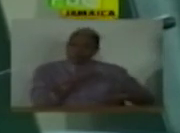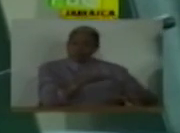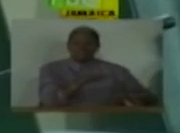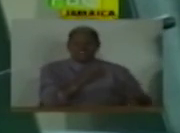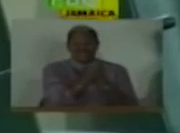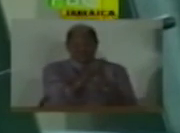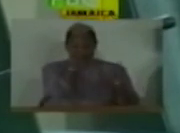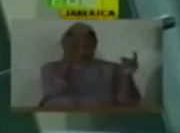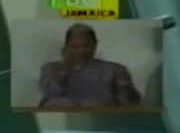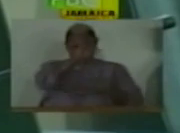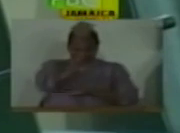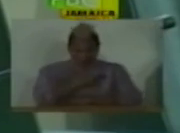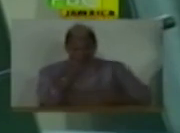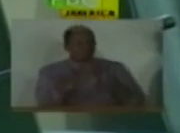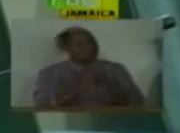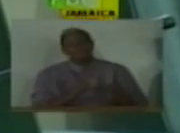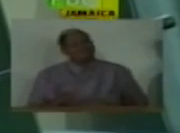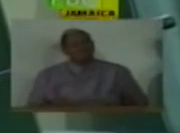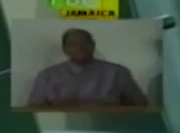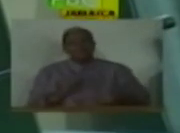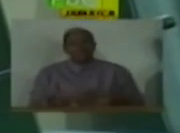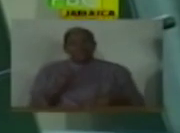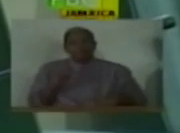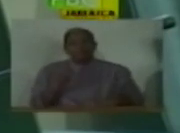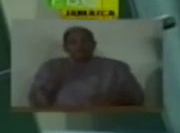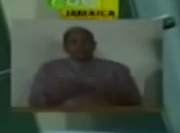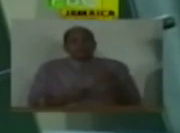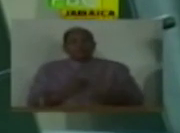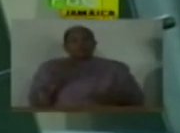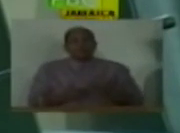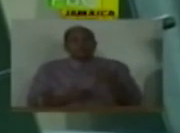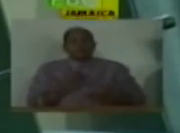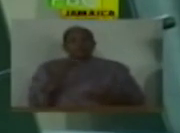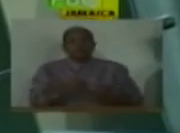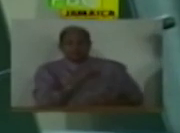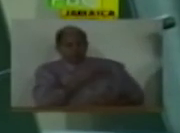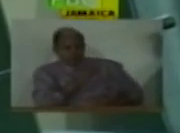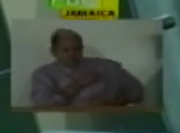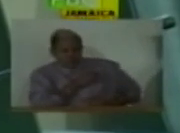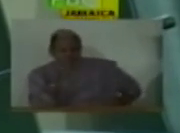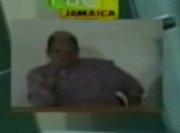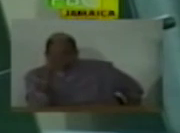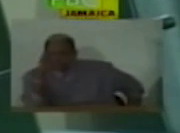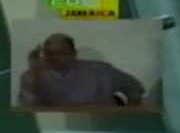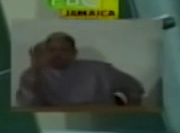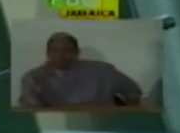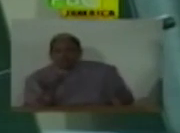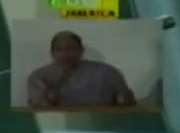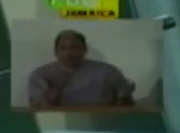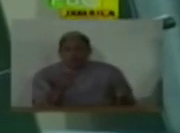the situation in these parishes as the security forces continue to pursue their